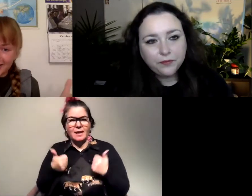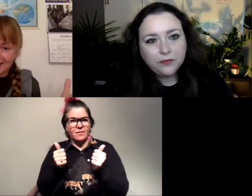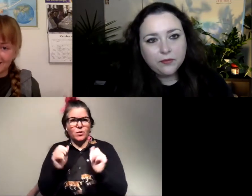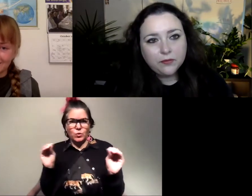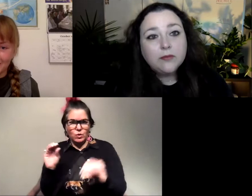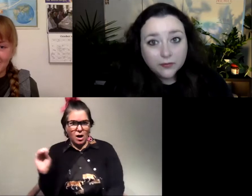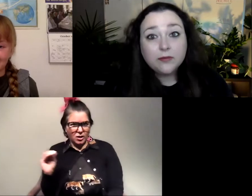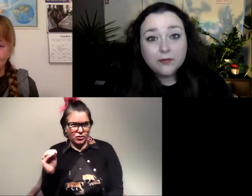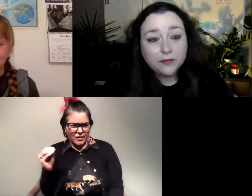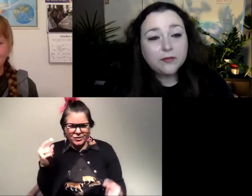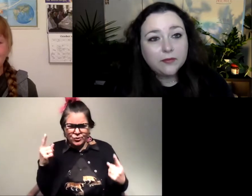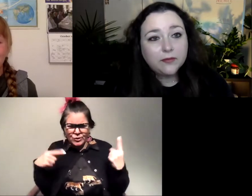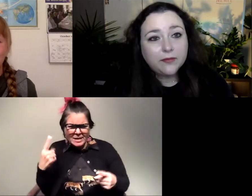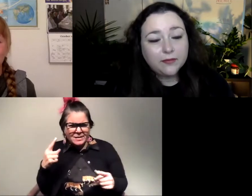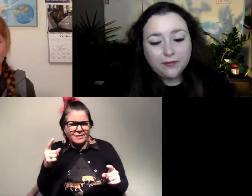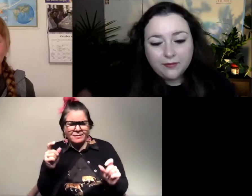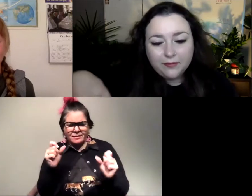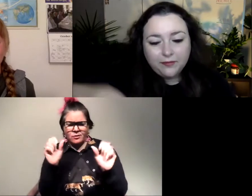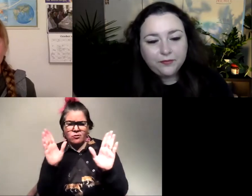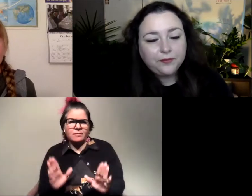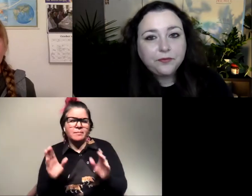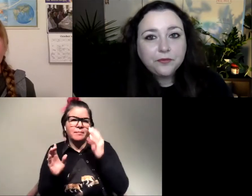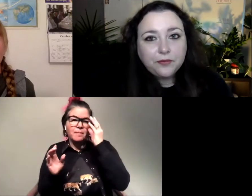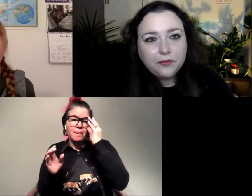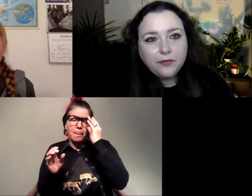pretty crazy. That's pretty awesome.